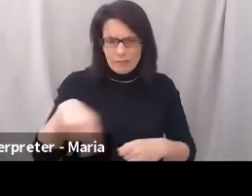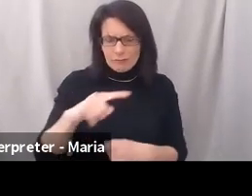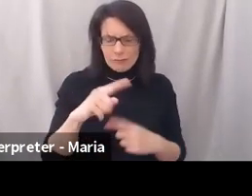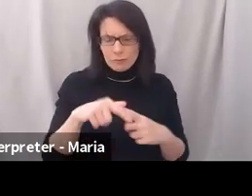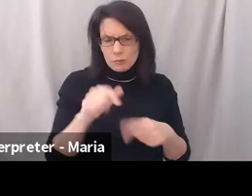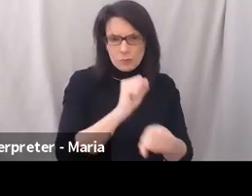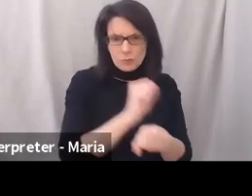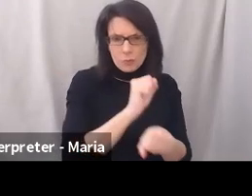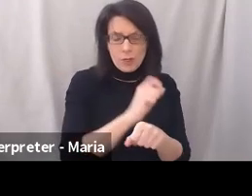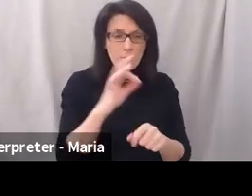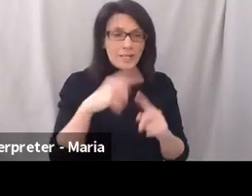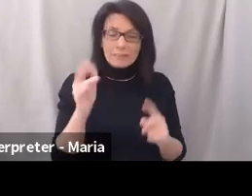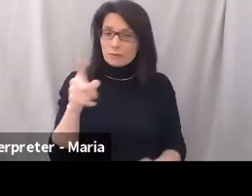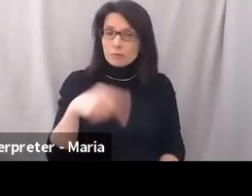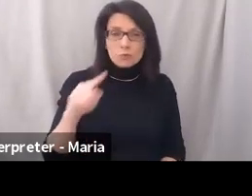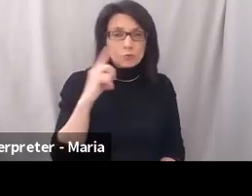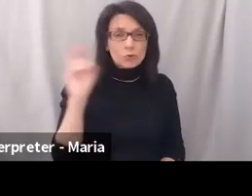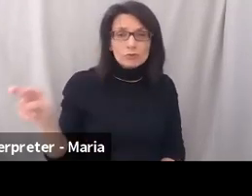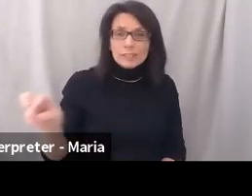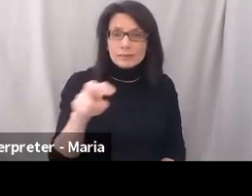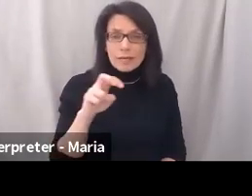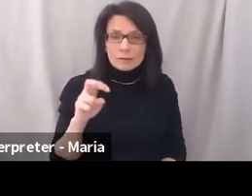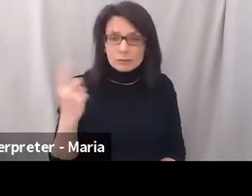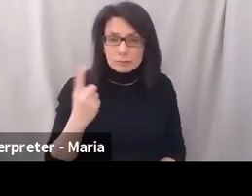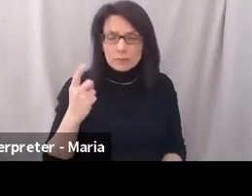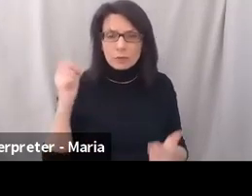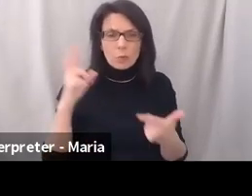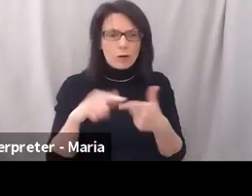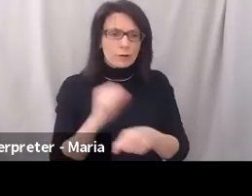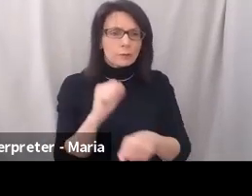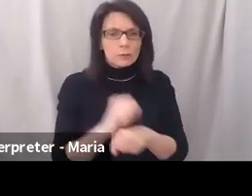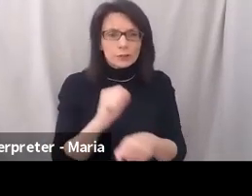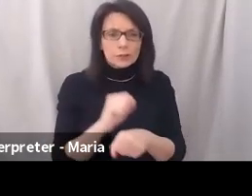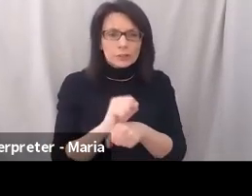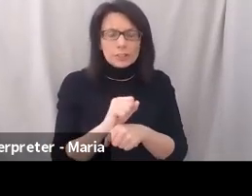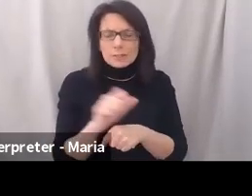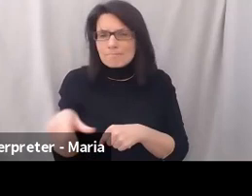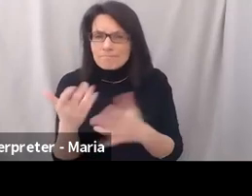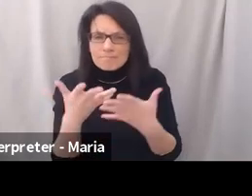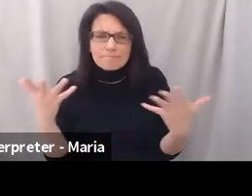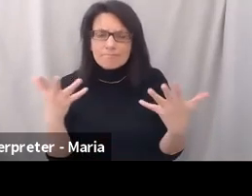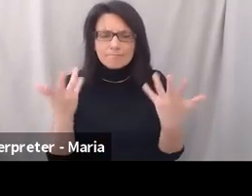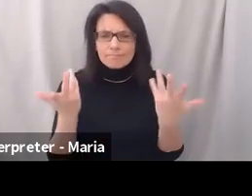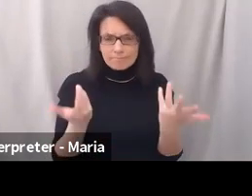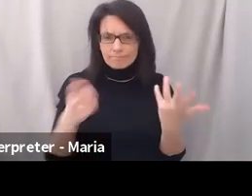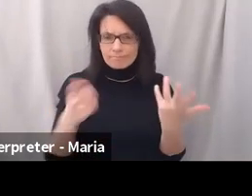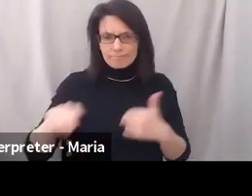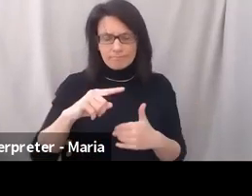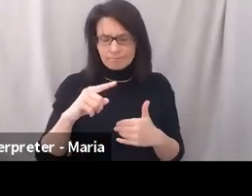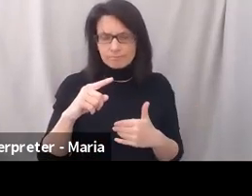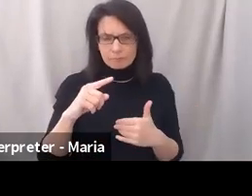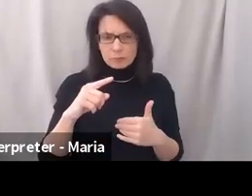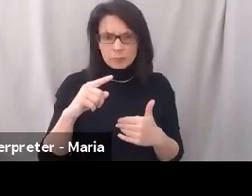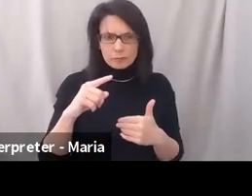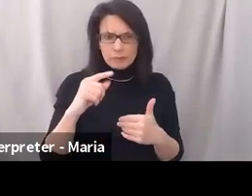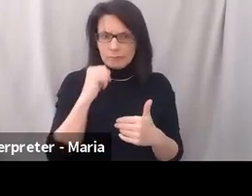or consultant or work in a cafe or something, you can still thank God